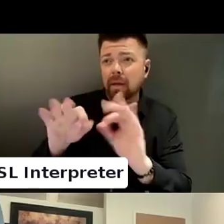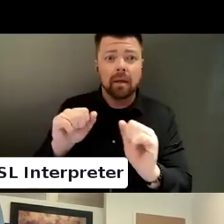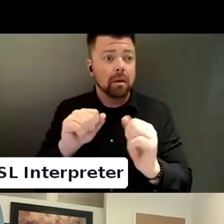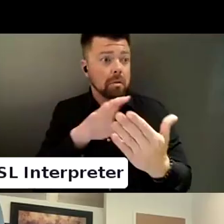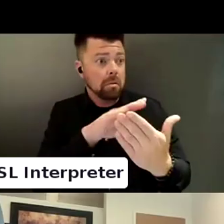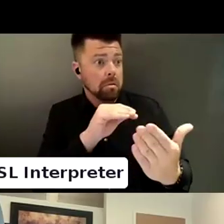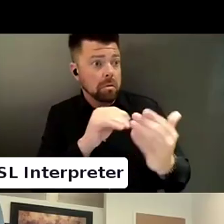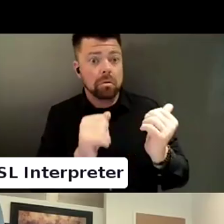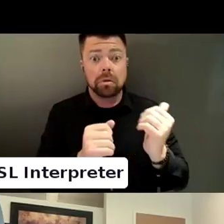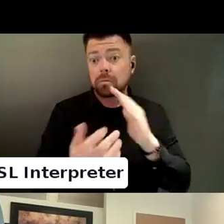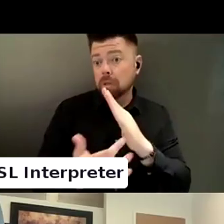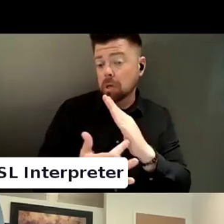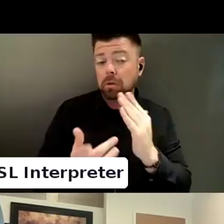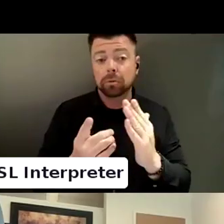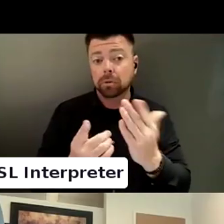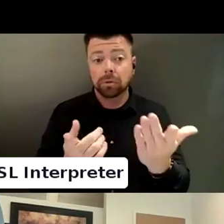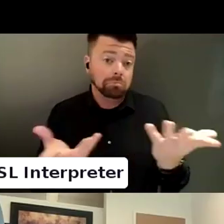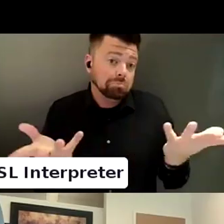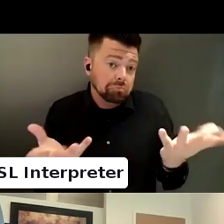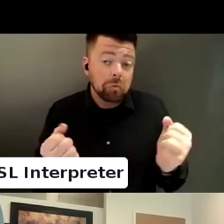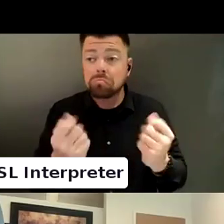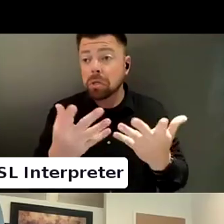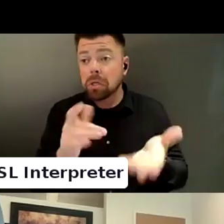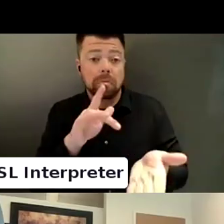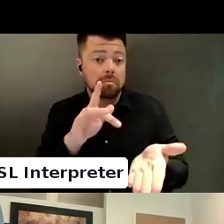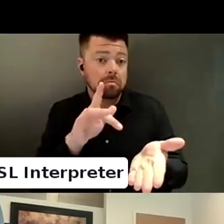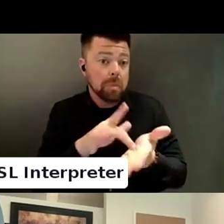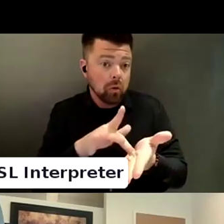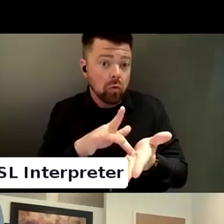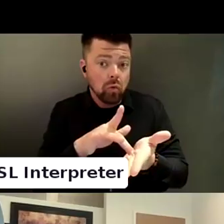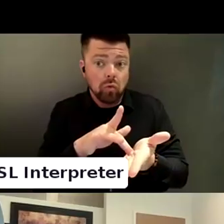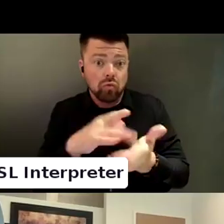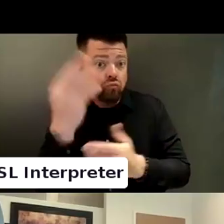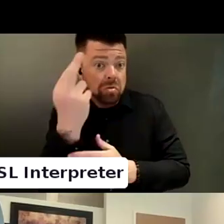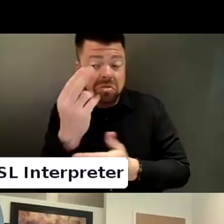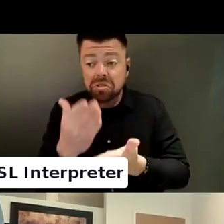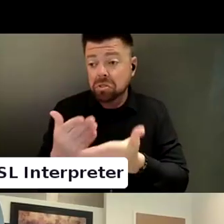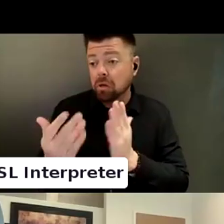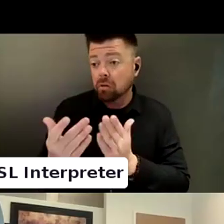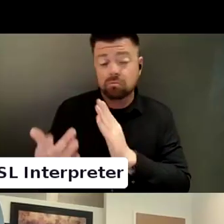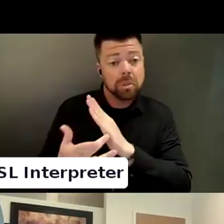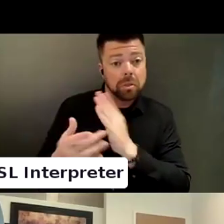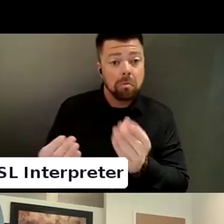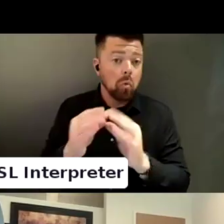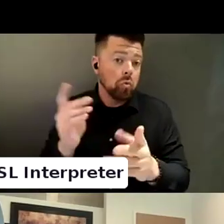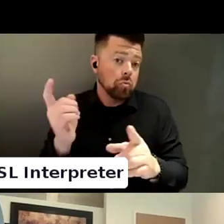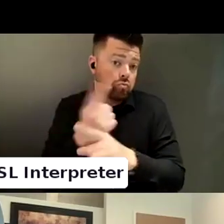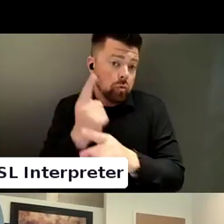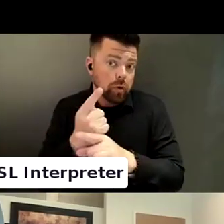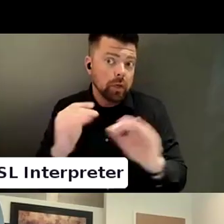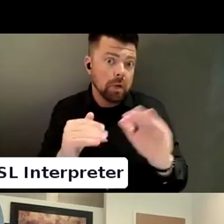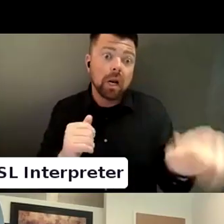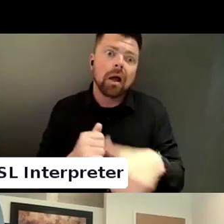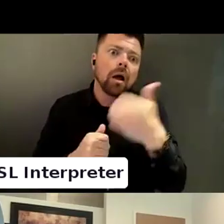but it may be that for any number of medical reasons that some devices will be more appropriate than others. So, I hope